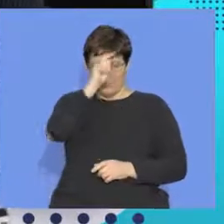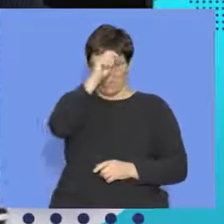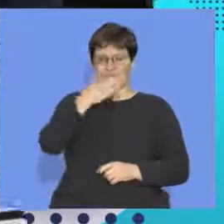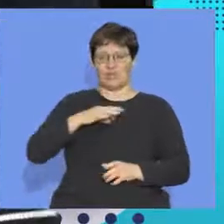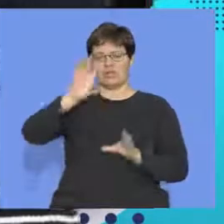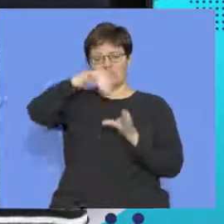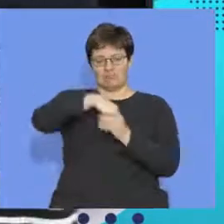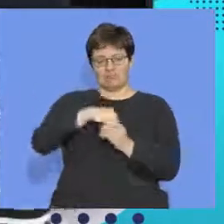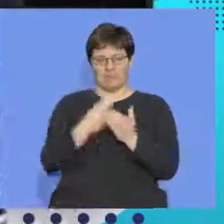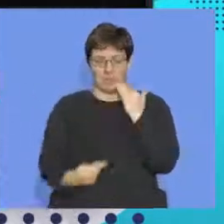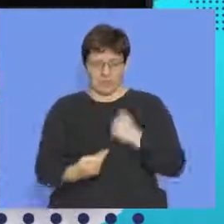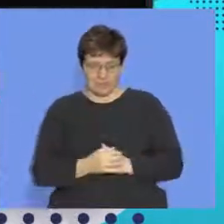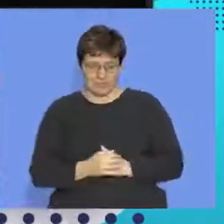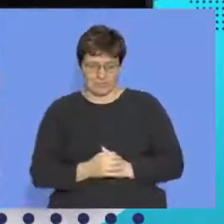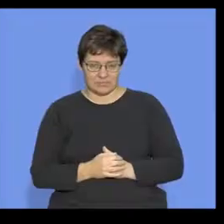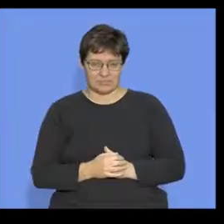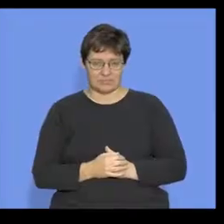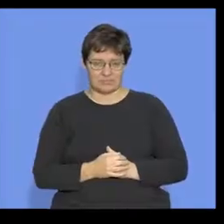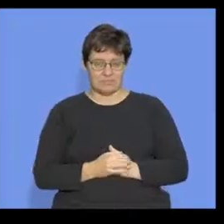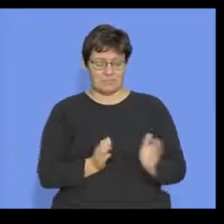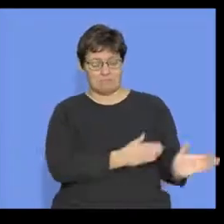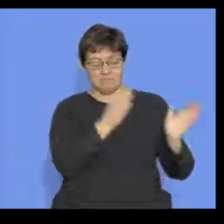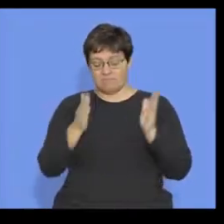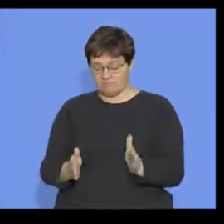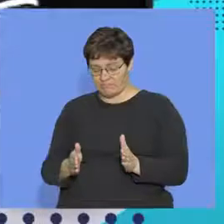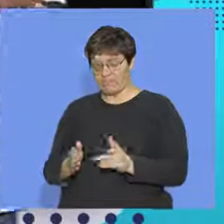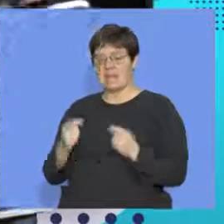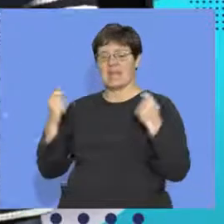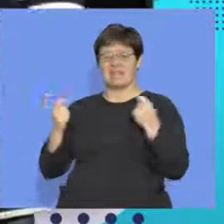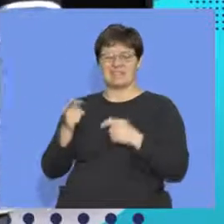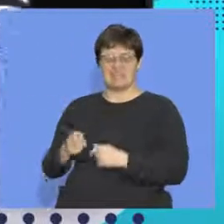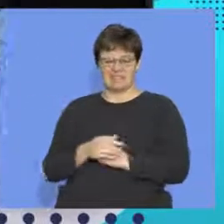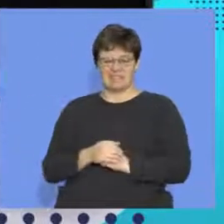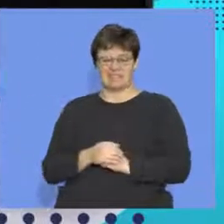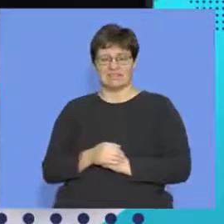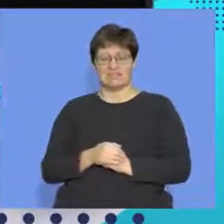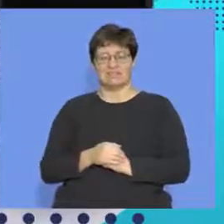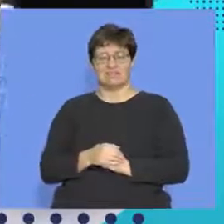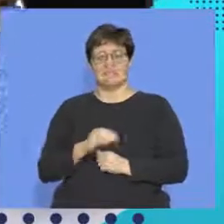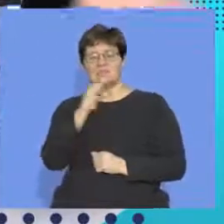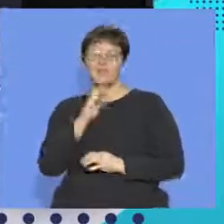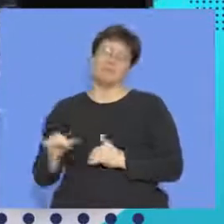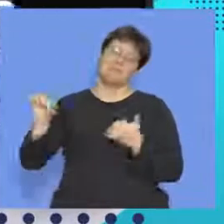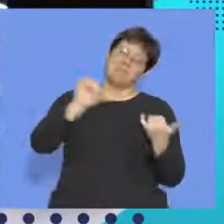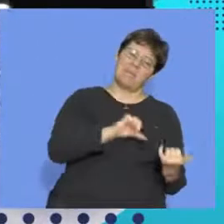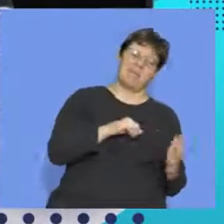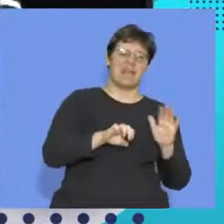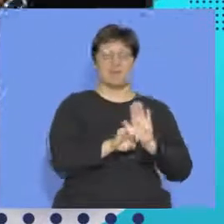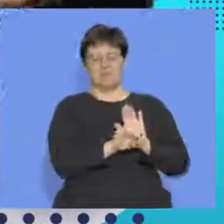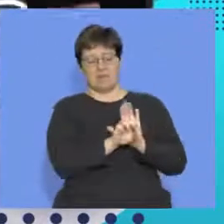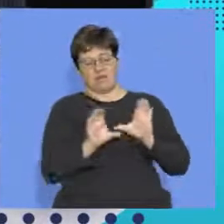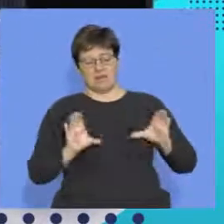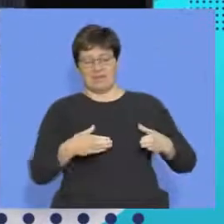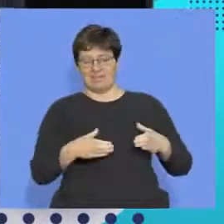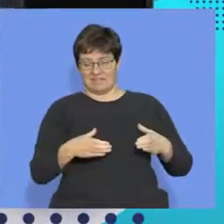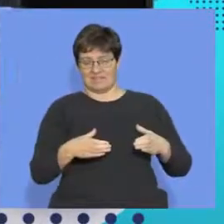space. Then an event, we'll talk about, when we talk about an event, let's go back to an example of